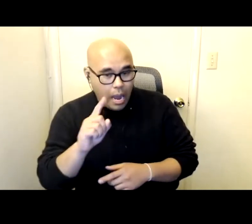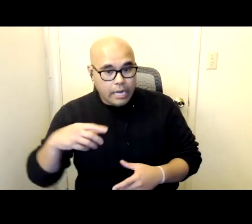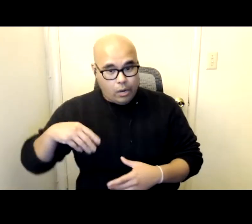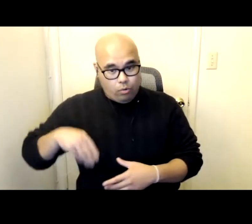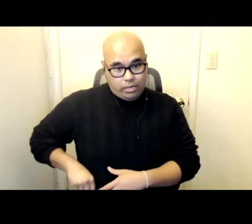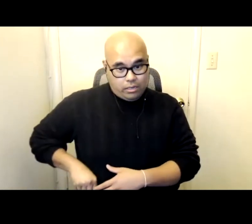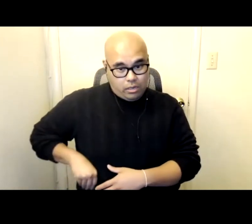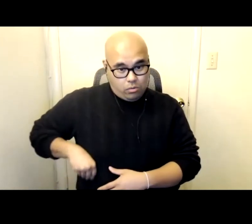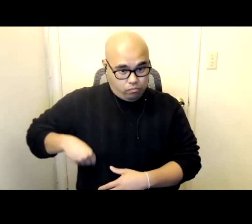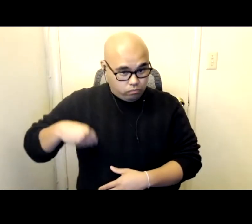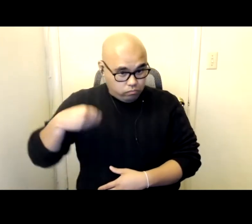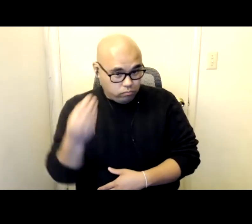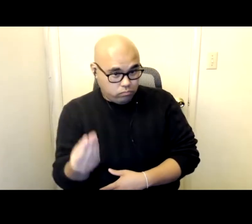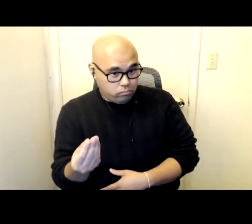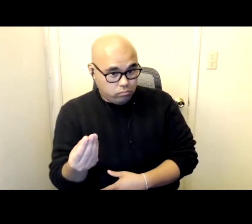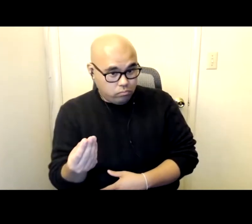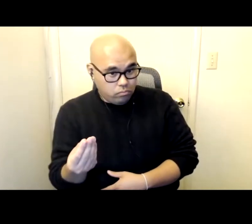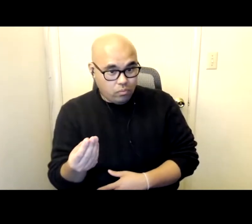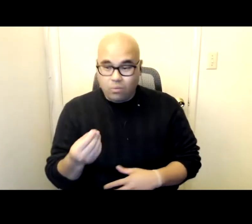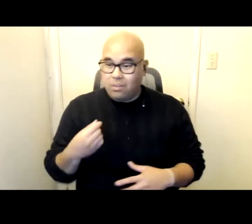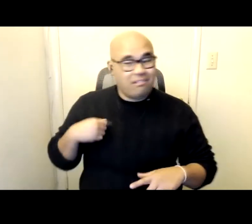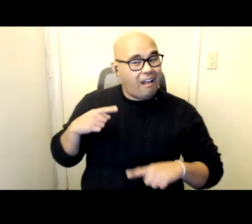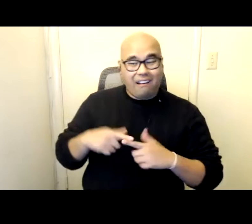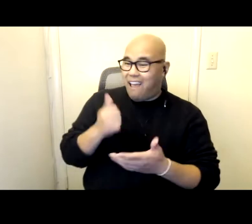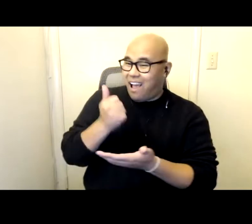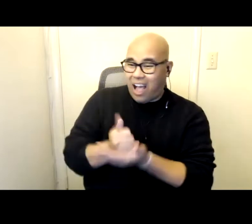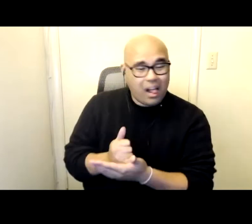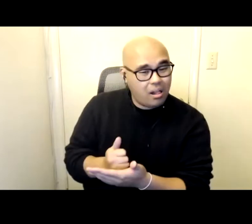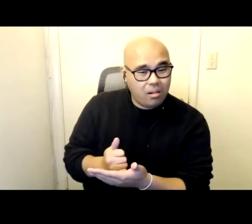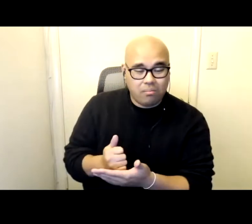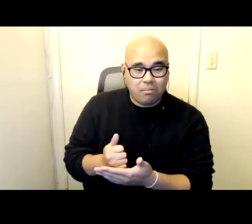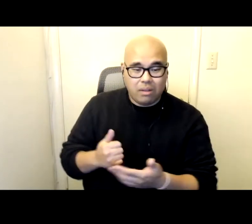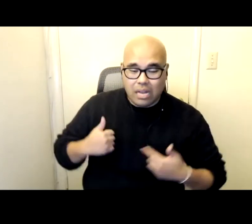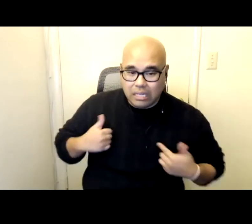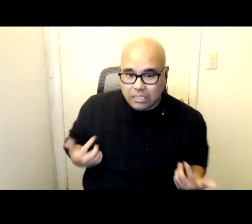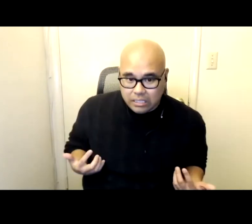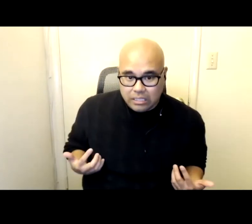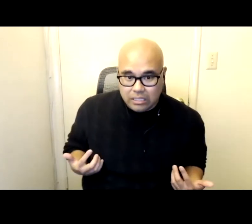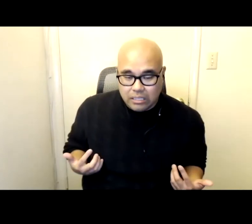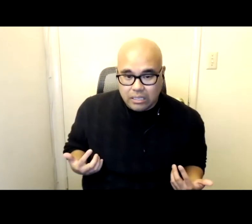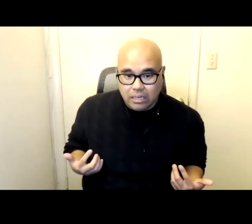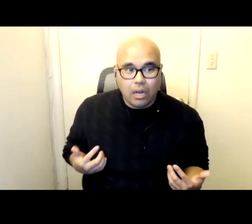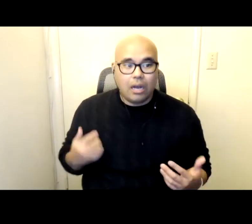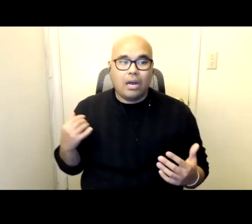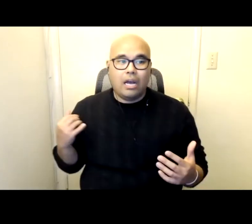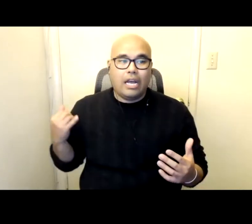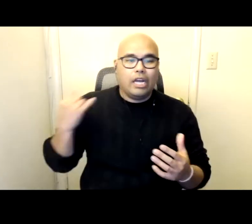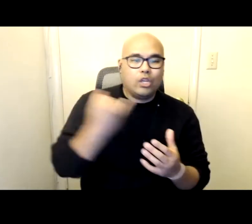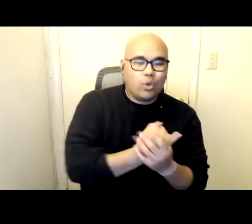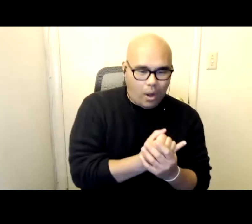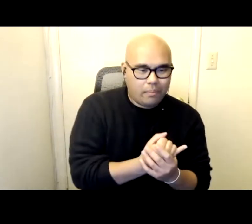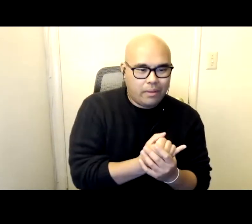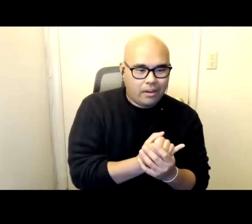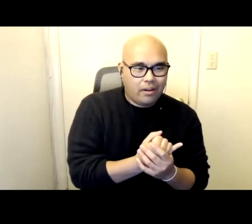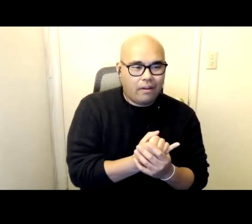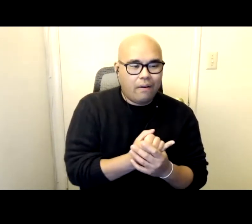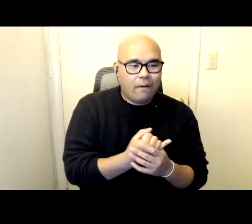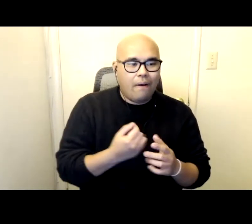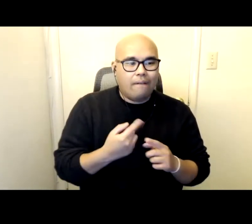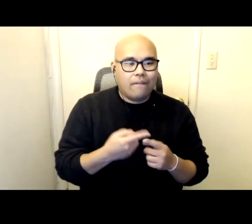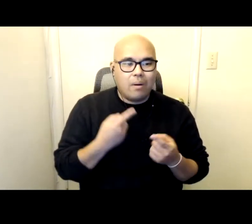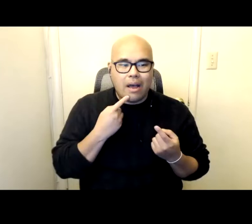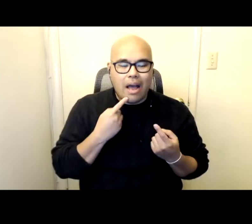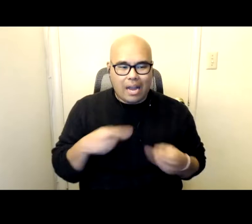pocket. I can't help you, James says. He's interrupted by an announcement for the